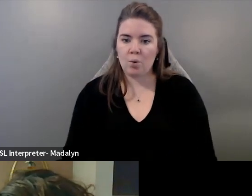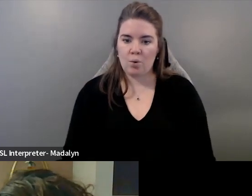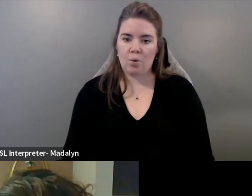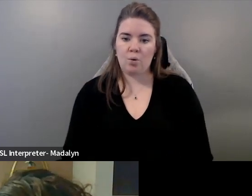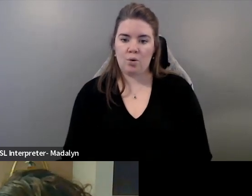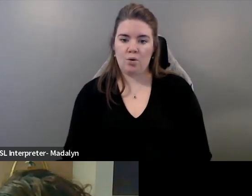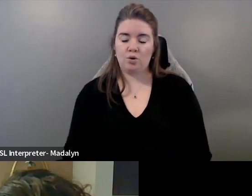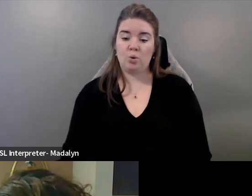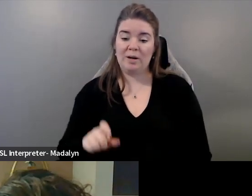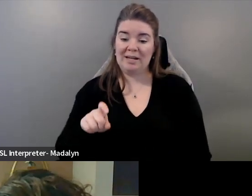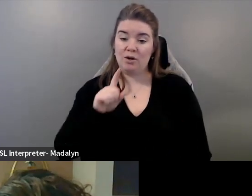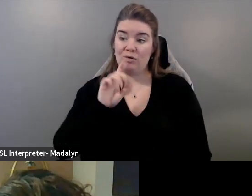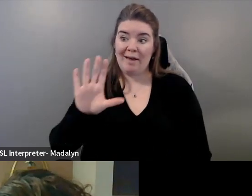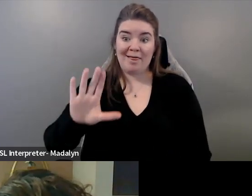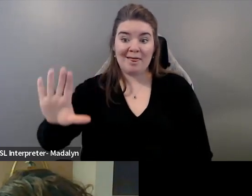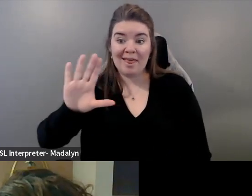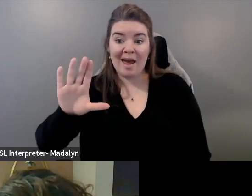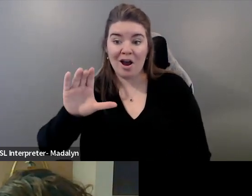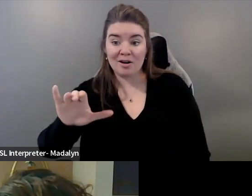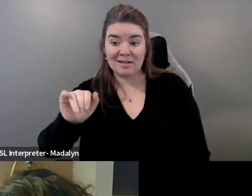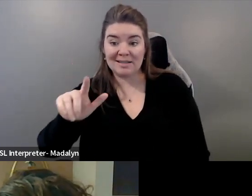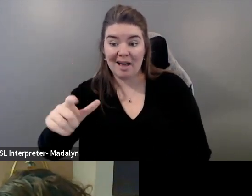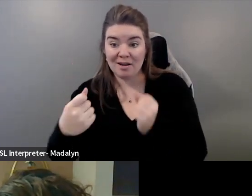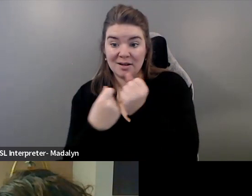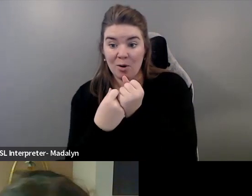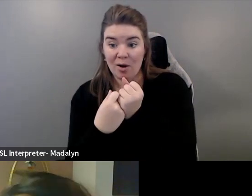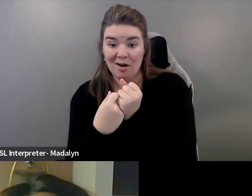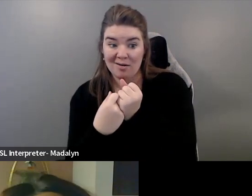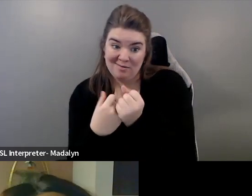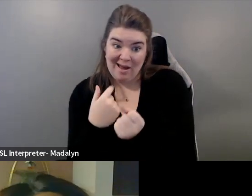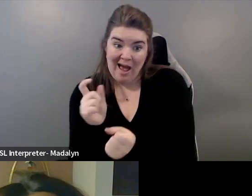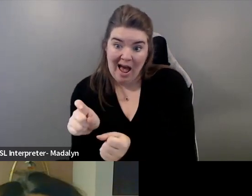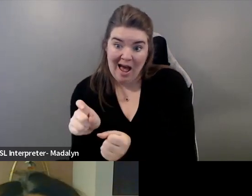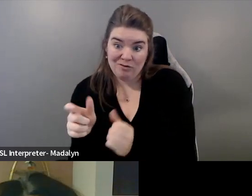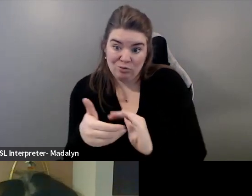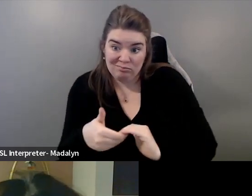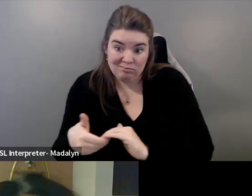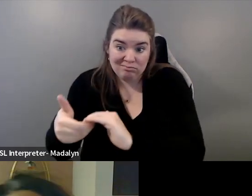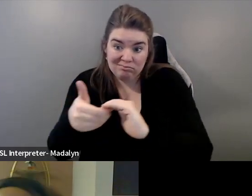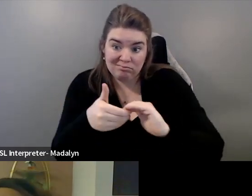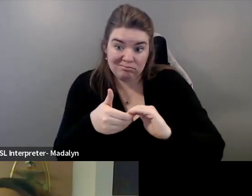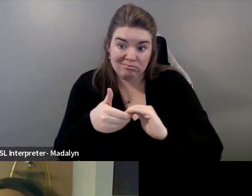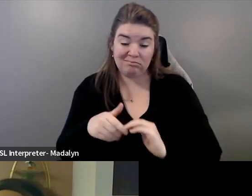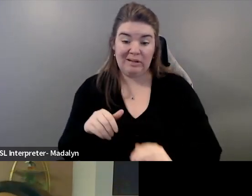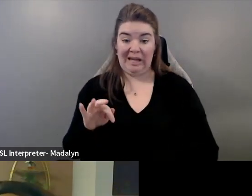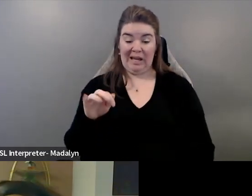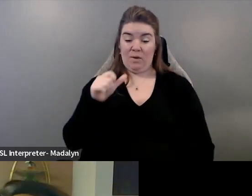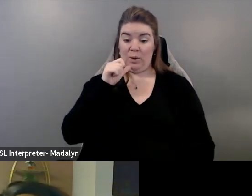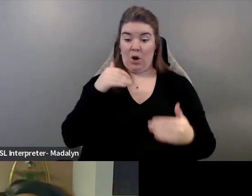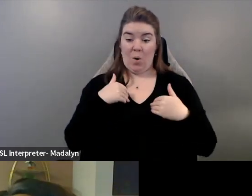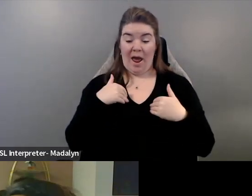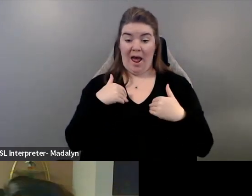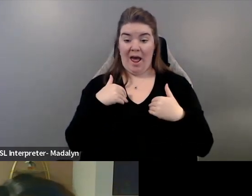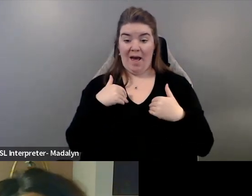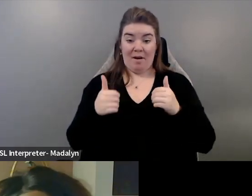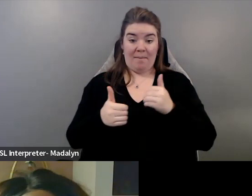the SILs. It's not just that we want to work with you. In some ways, we kind of have to, because if we don't have a majority of the SILs saying, yeah,